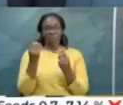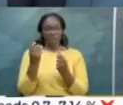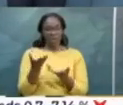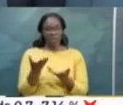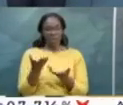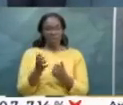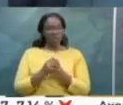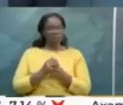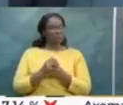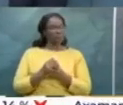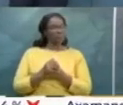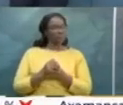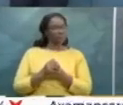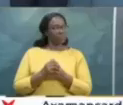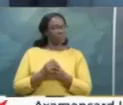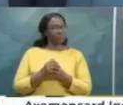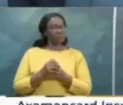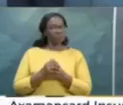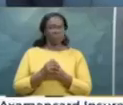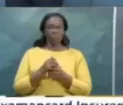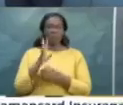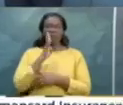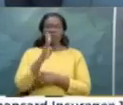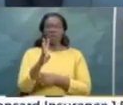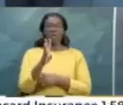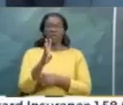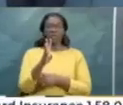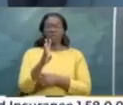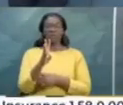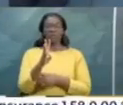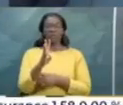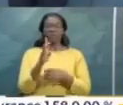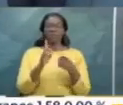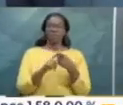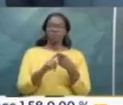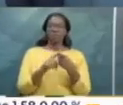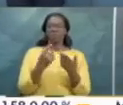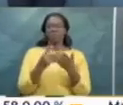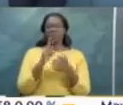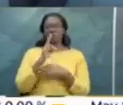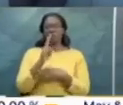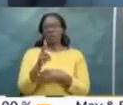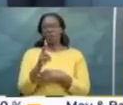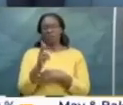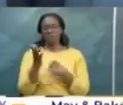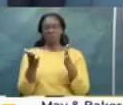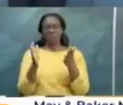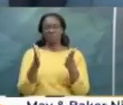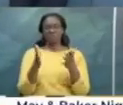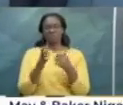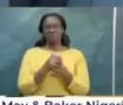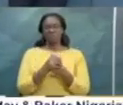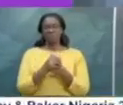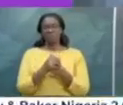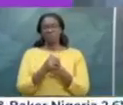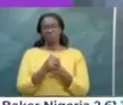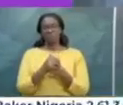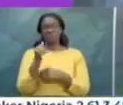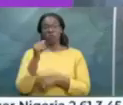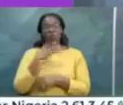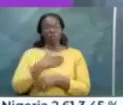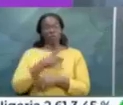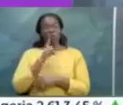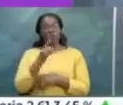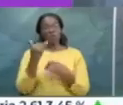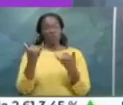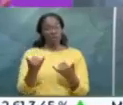my, but we know the cost goes from around 400 Kenyan shillings to less, around 200 Kenyan shillings to 400 Kenyan shillings. So make your order